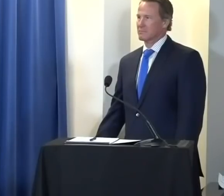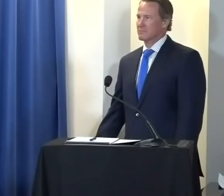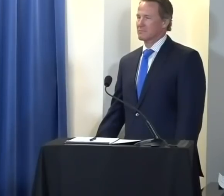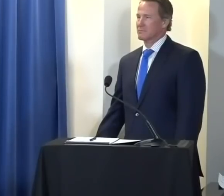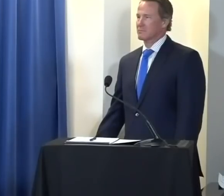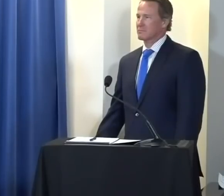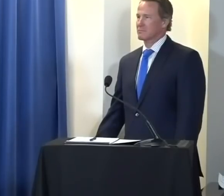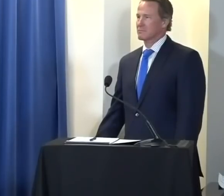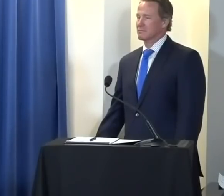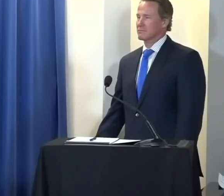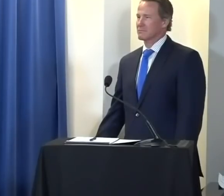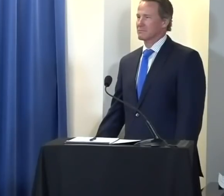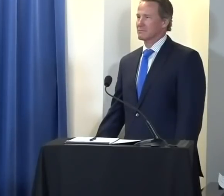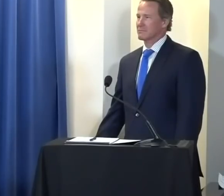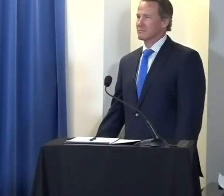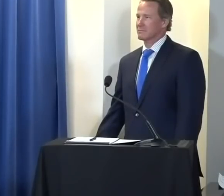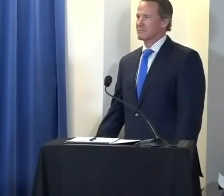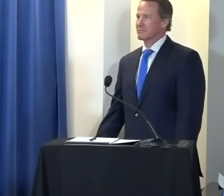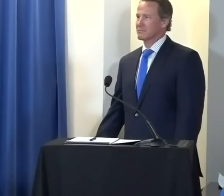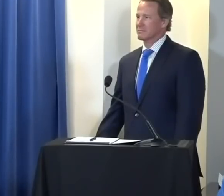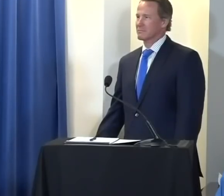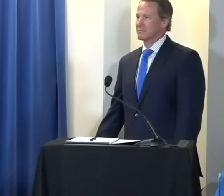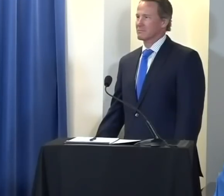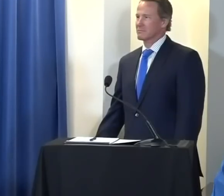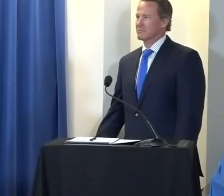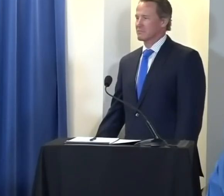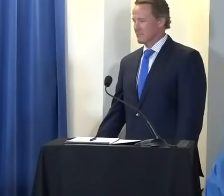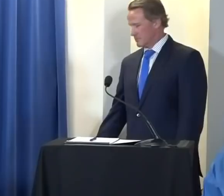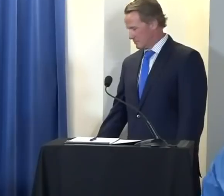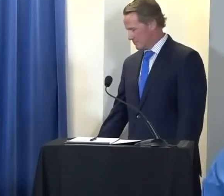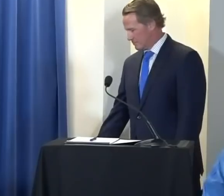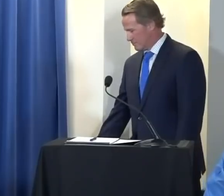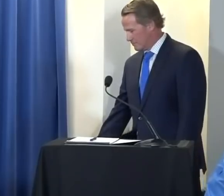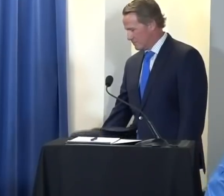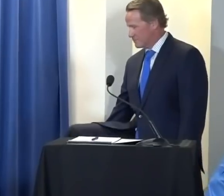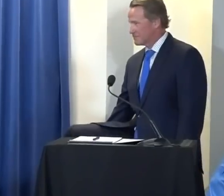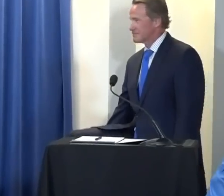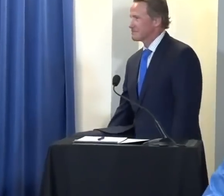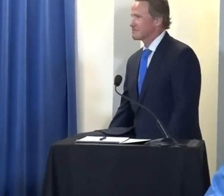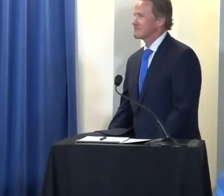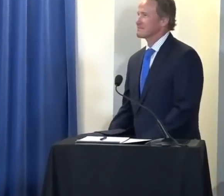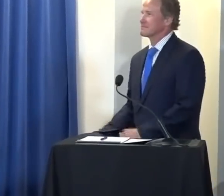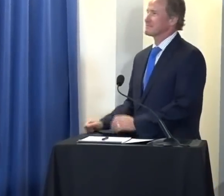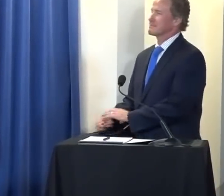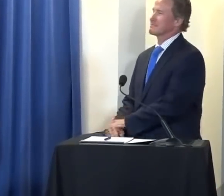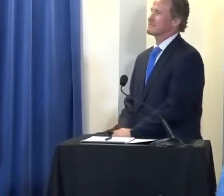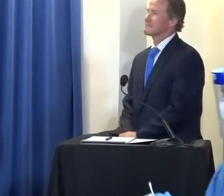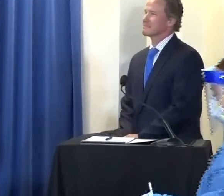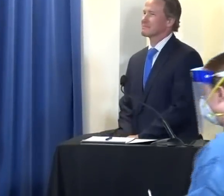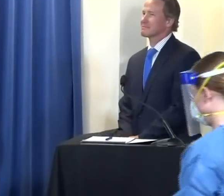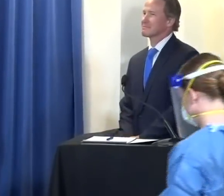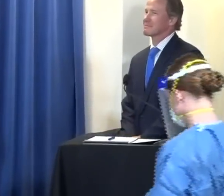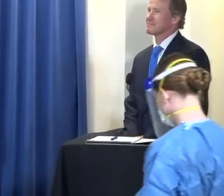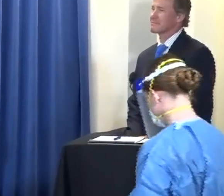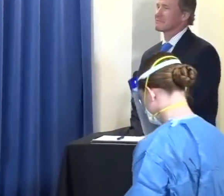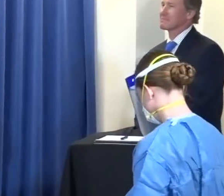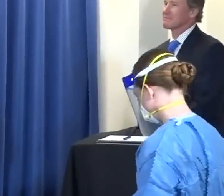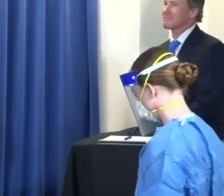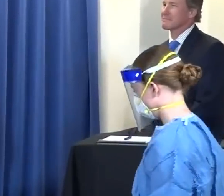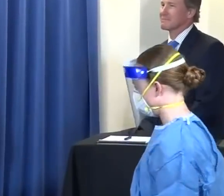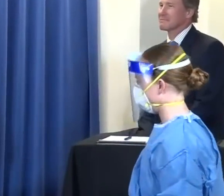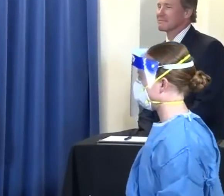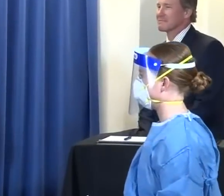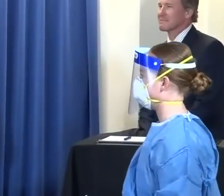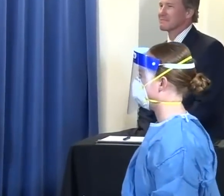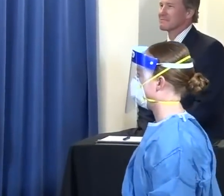out a form. Just fill a form out, not very complicated. Correct. And then You get your test, and then we take all